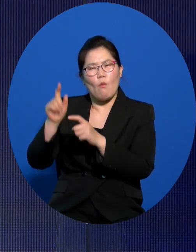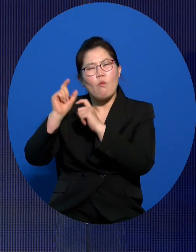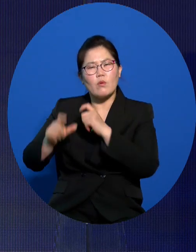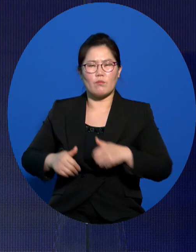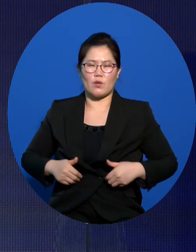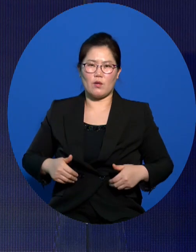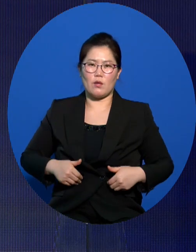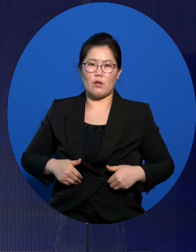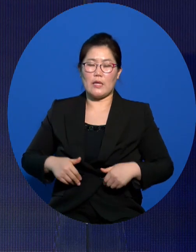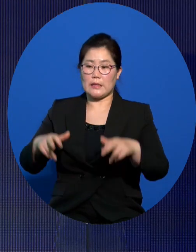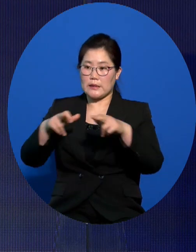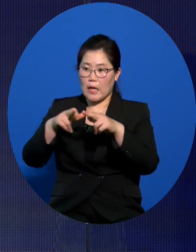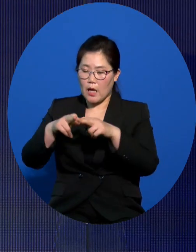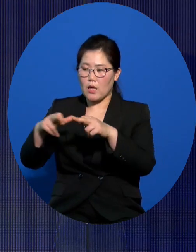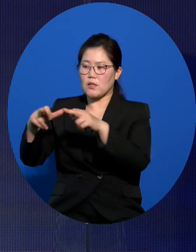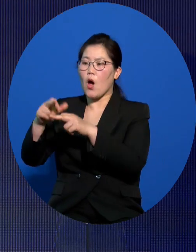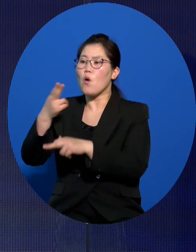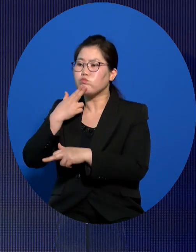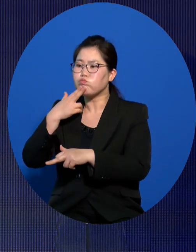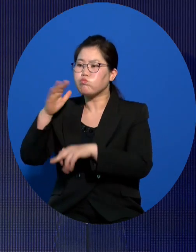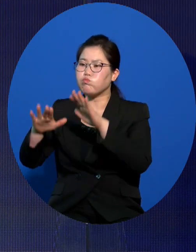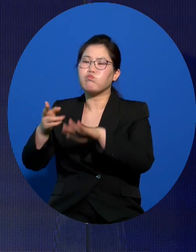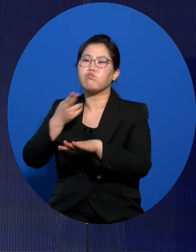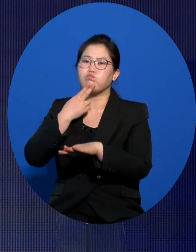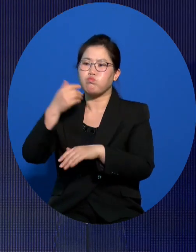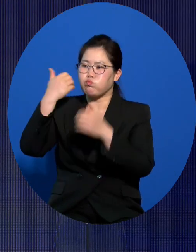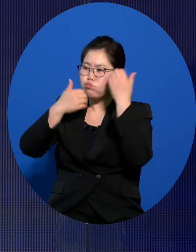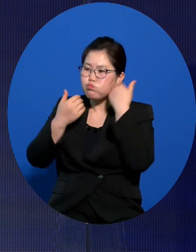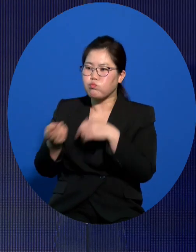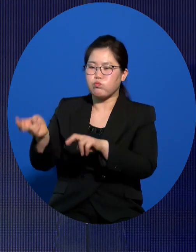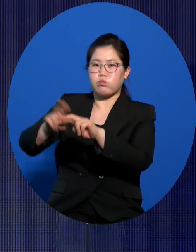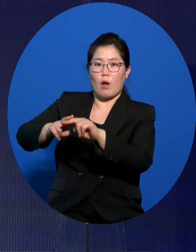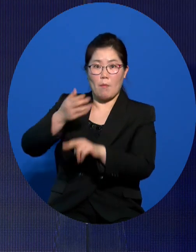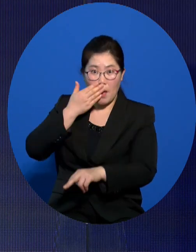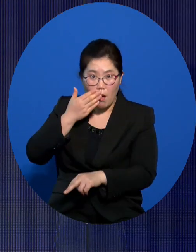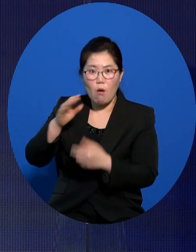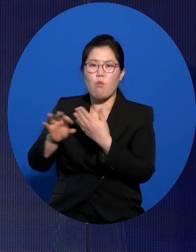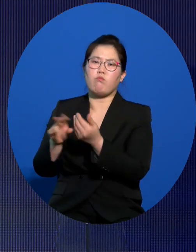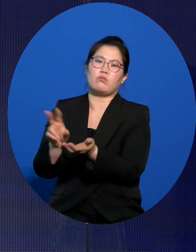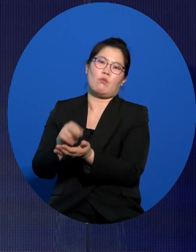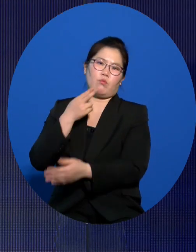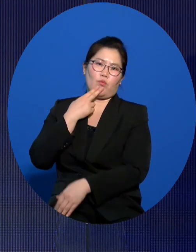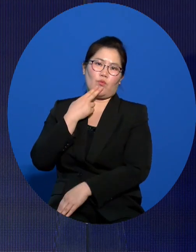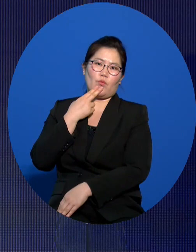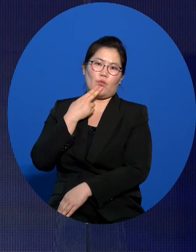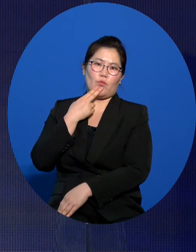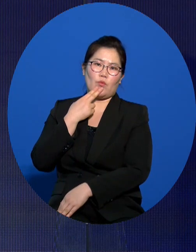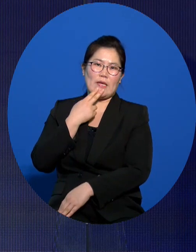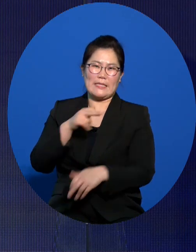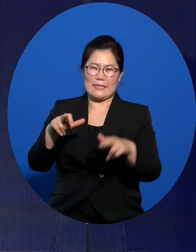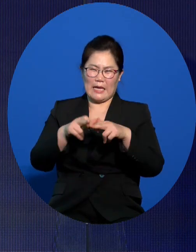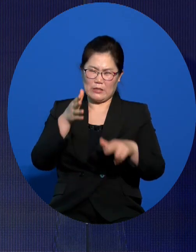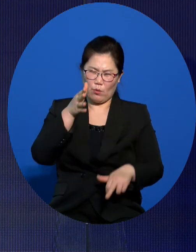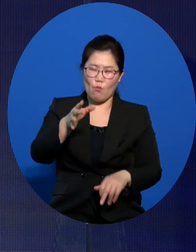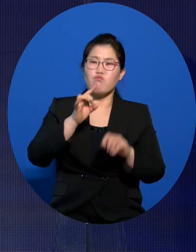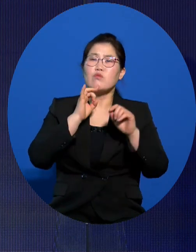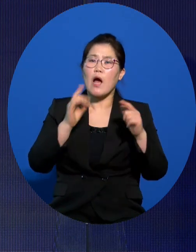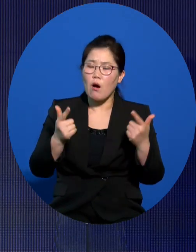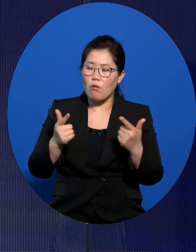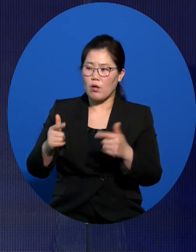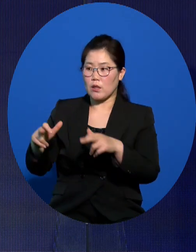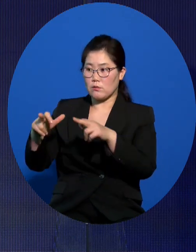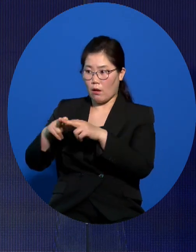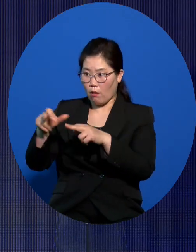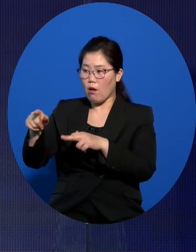profitability. Then we should think about transportation means that not only the people with disabilities,